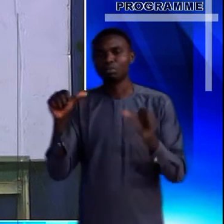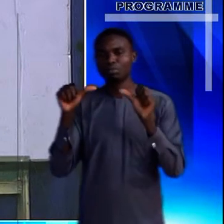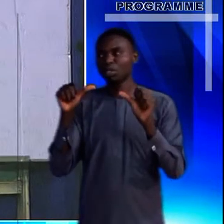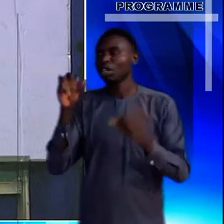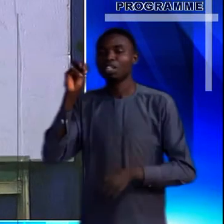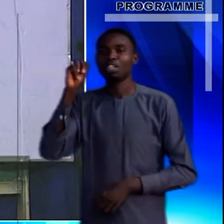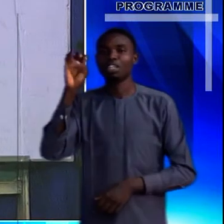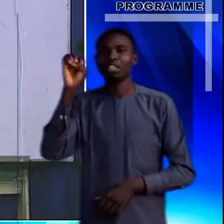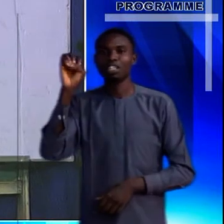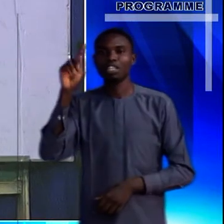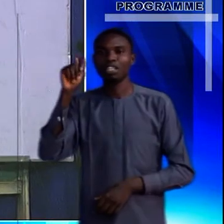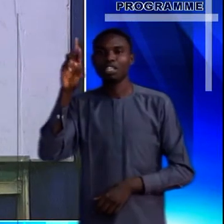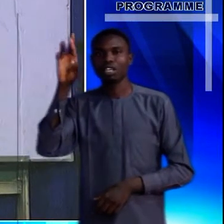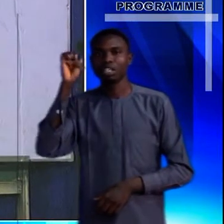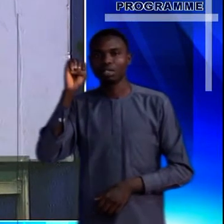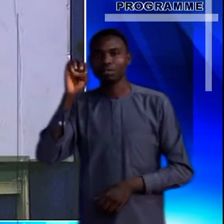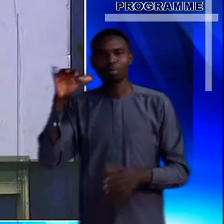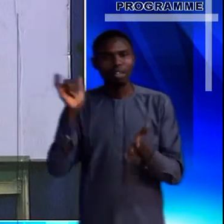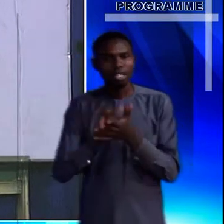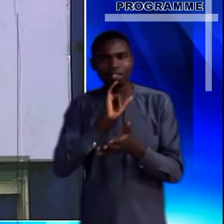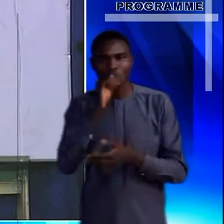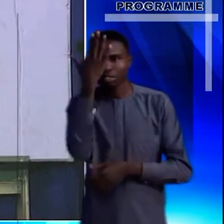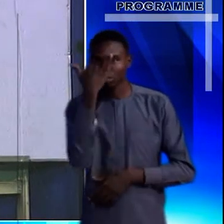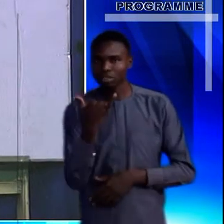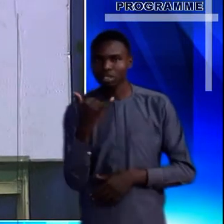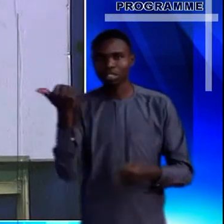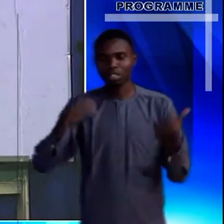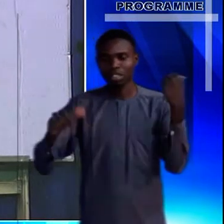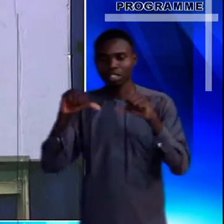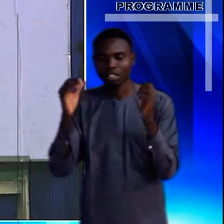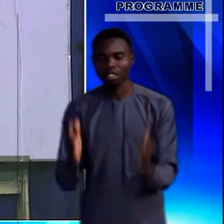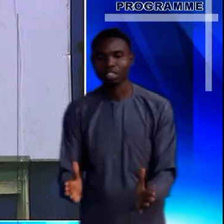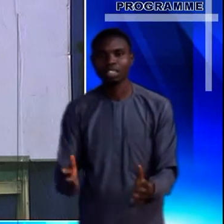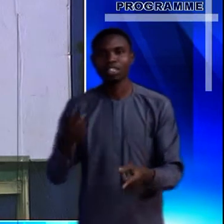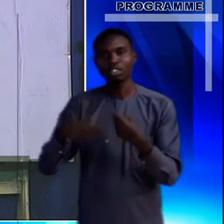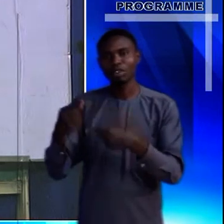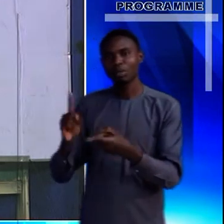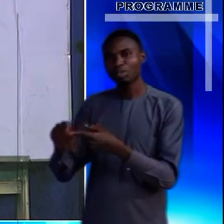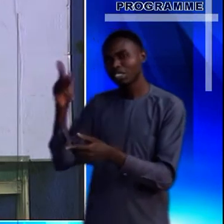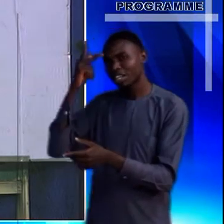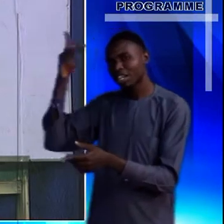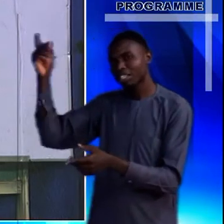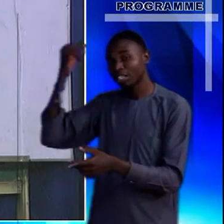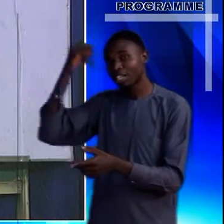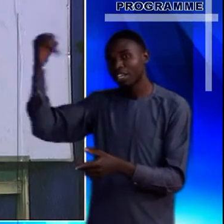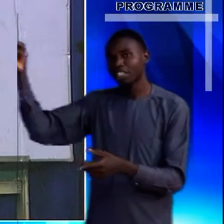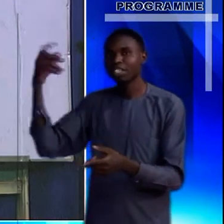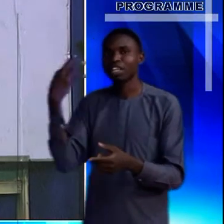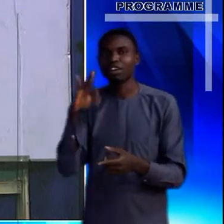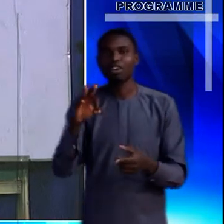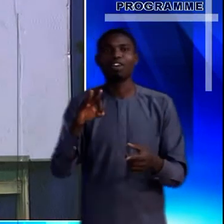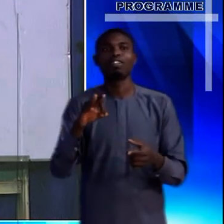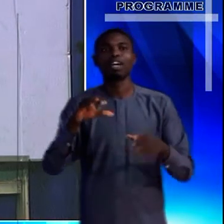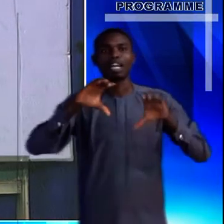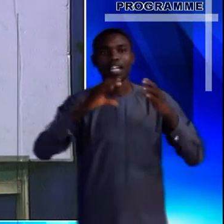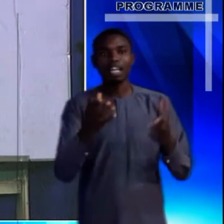is why scientists come an idea of classification of meter. That is why if we are using,